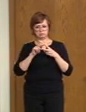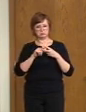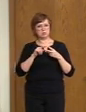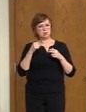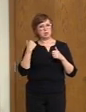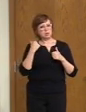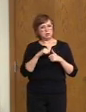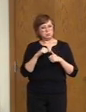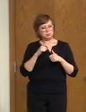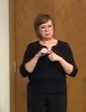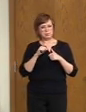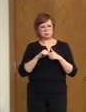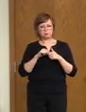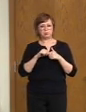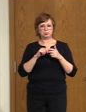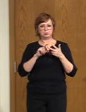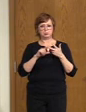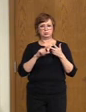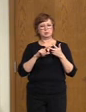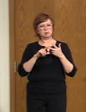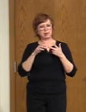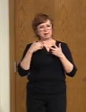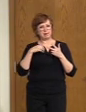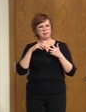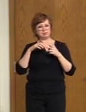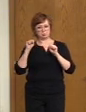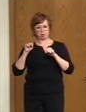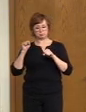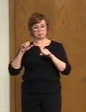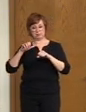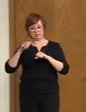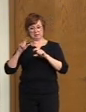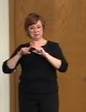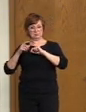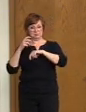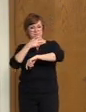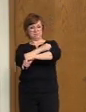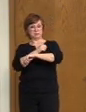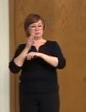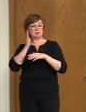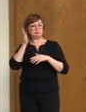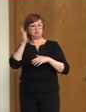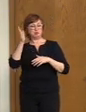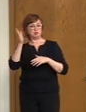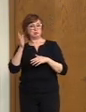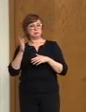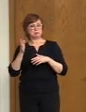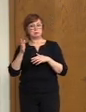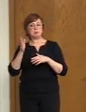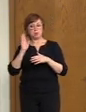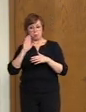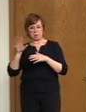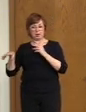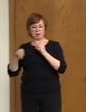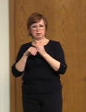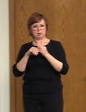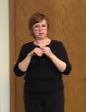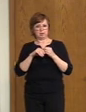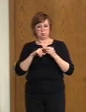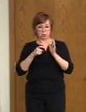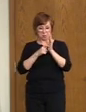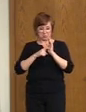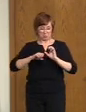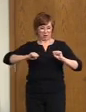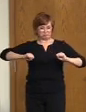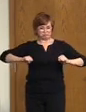that are more stable at normal, 2 to 8 degree fridge temperatures that may be coming online. So we obviously have